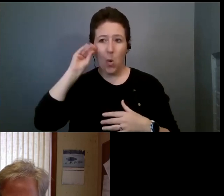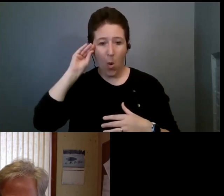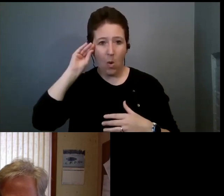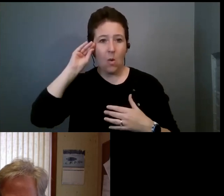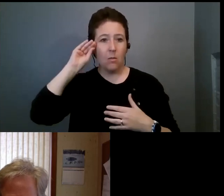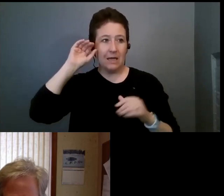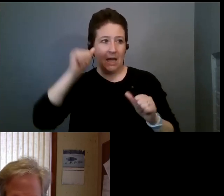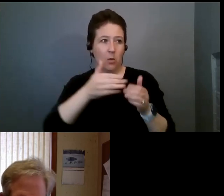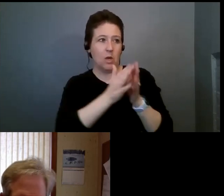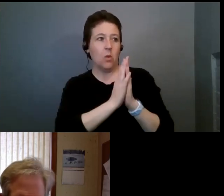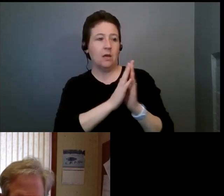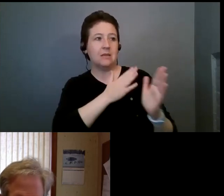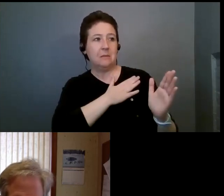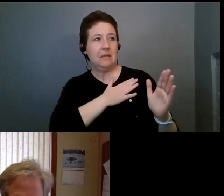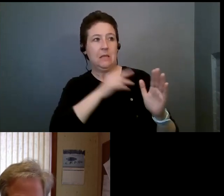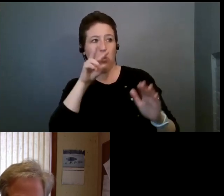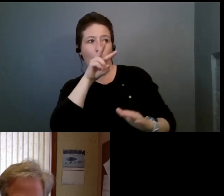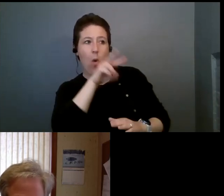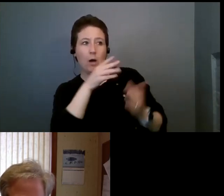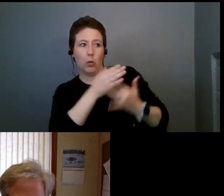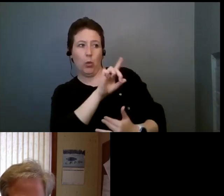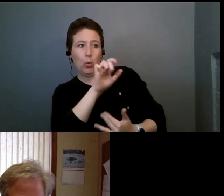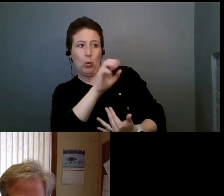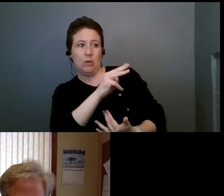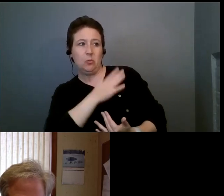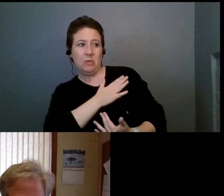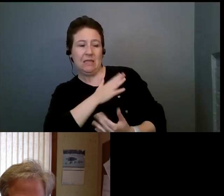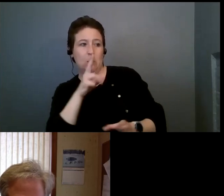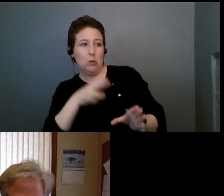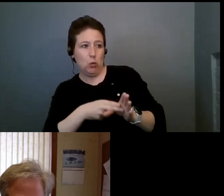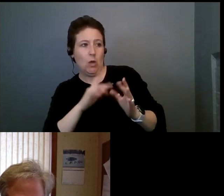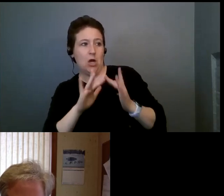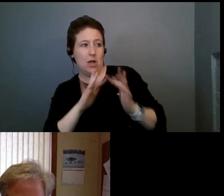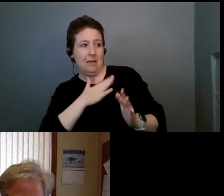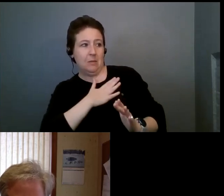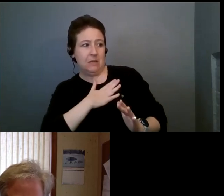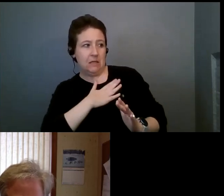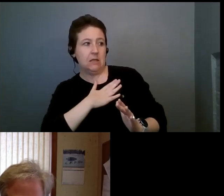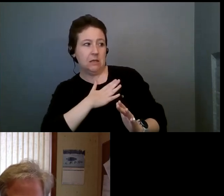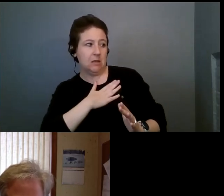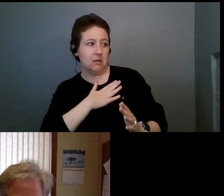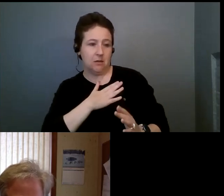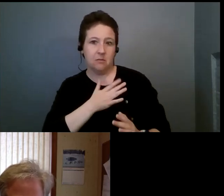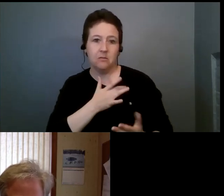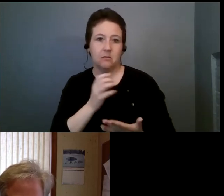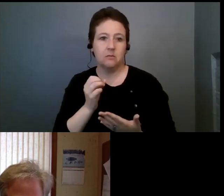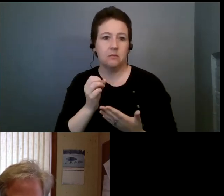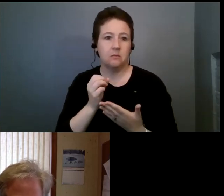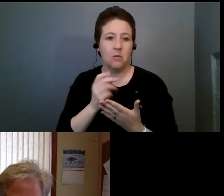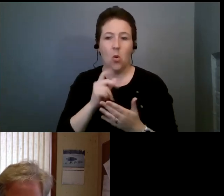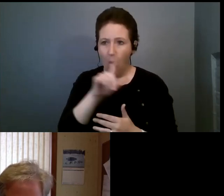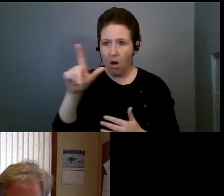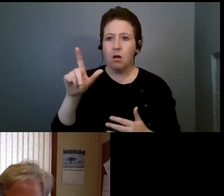request to be to observe the class through a Zoom connection to it. And so all of